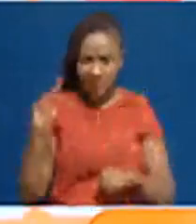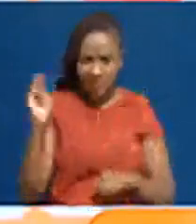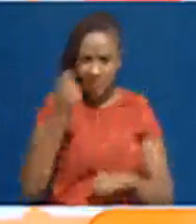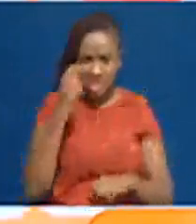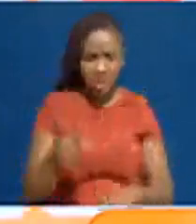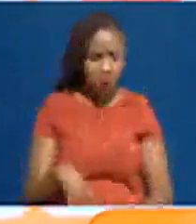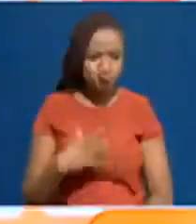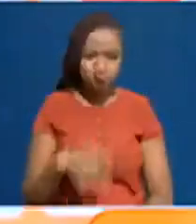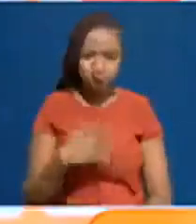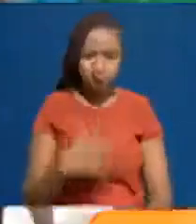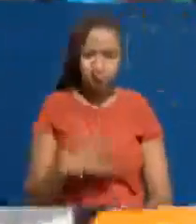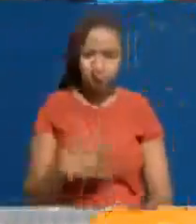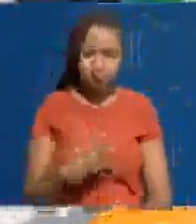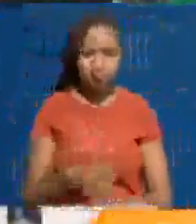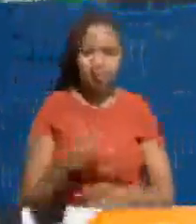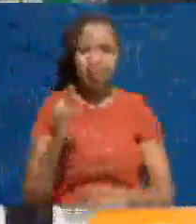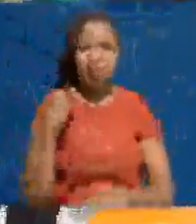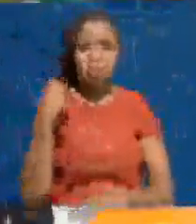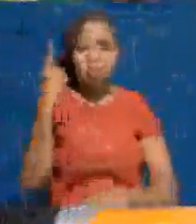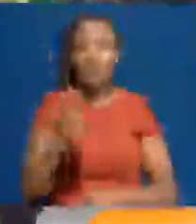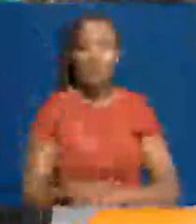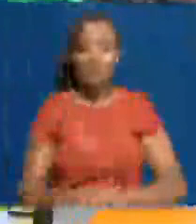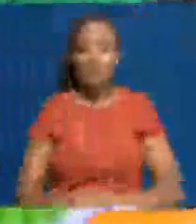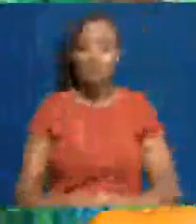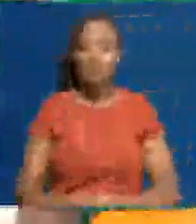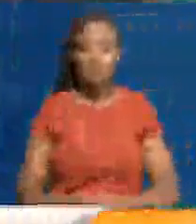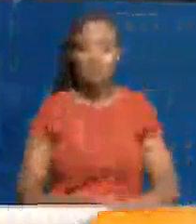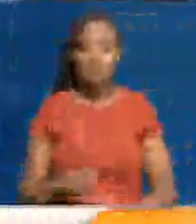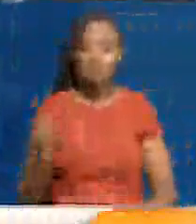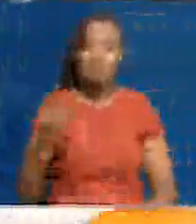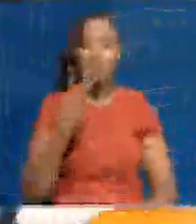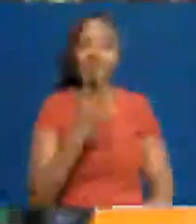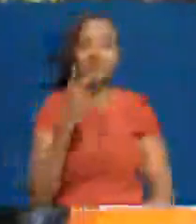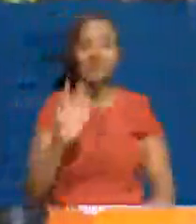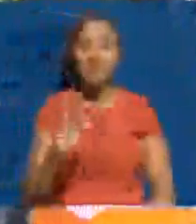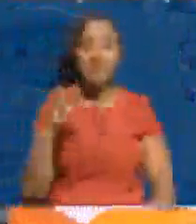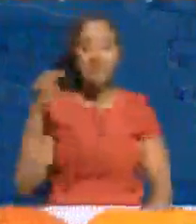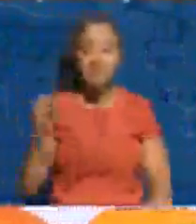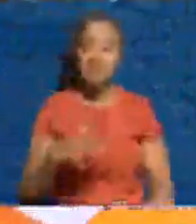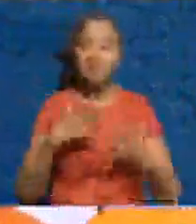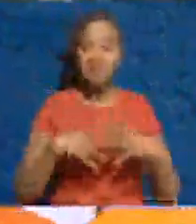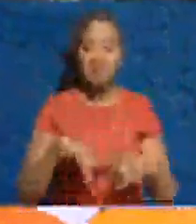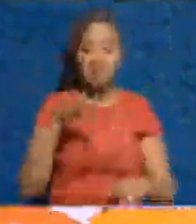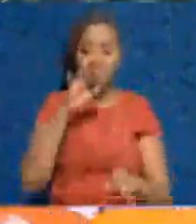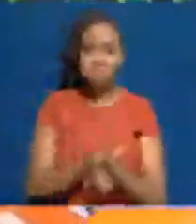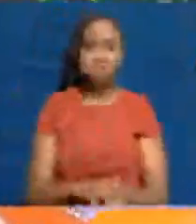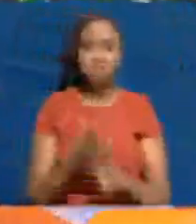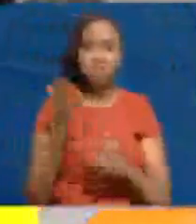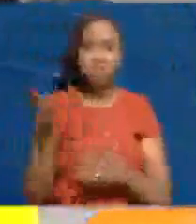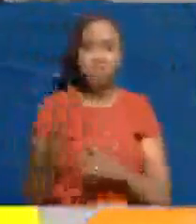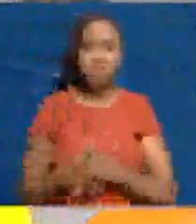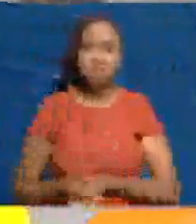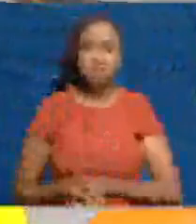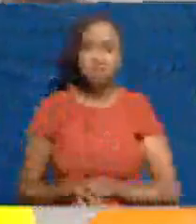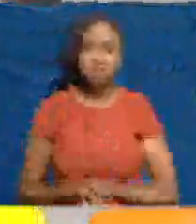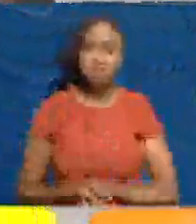from Kenya. Number one. It was pure jubilation for the over 45,000 participants who turned up for the annual event. It